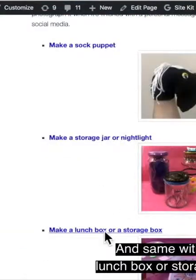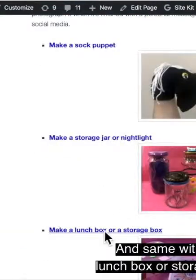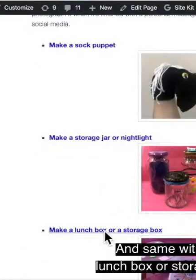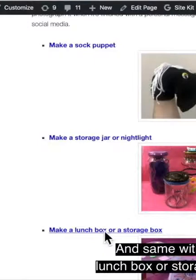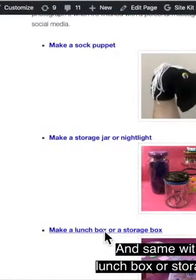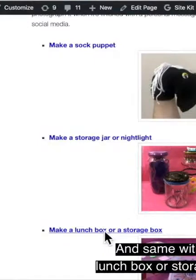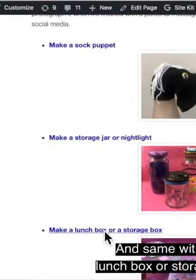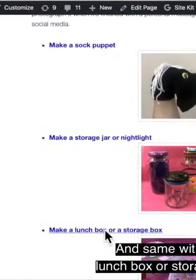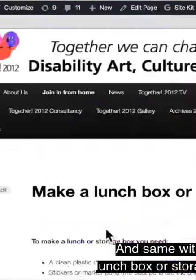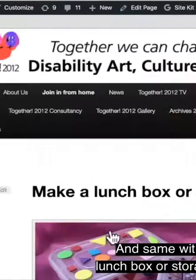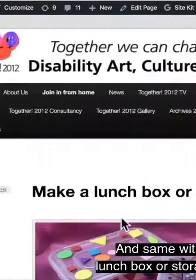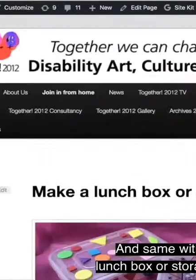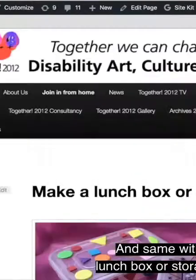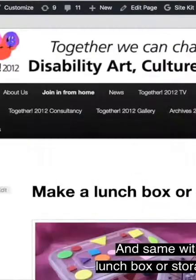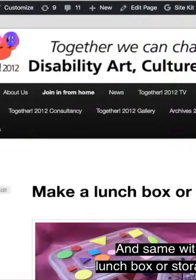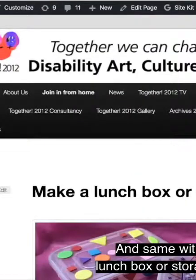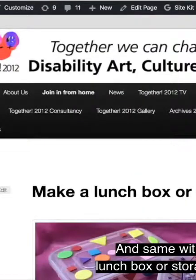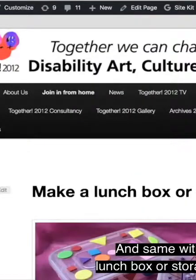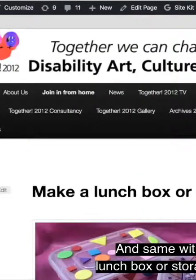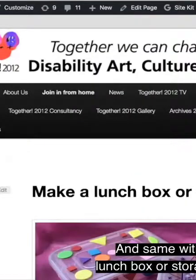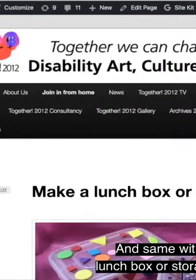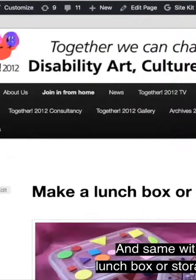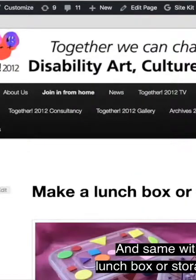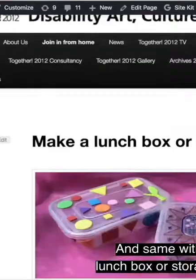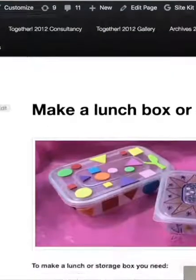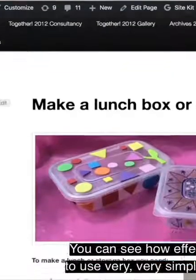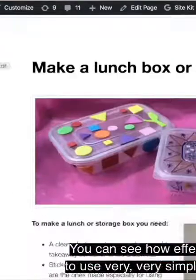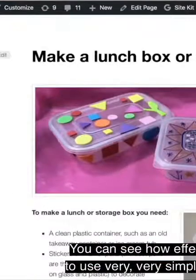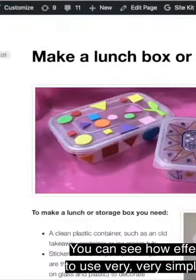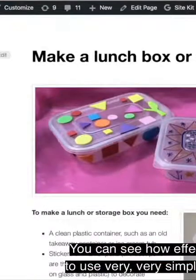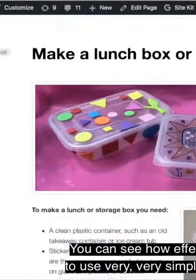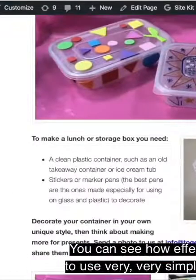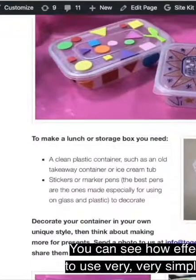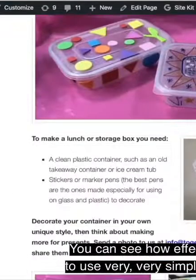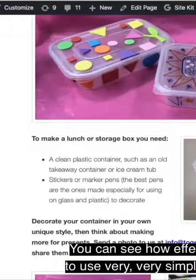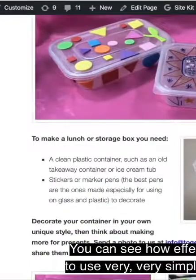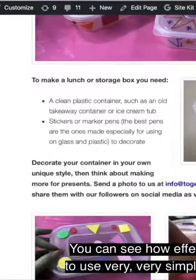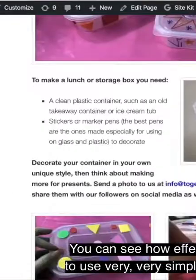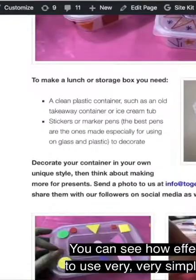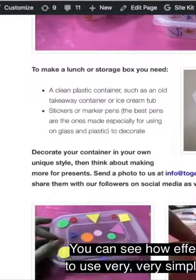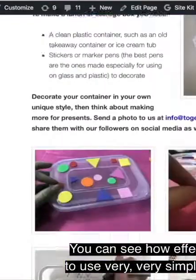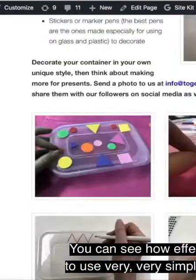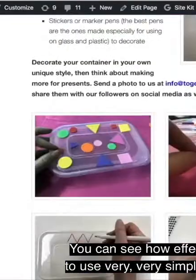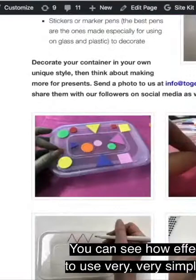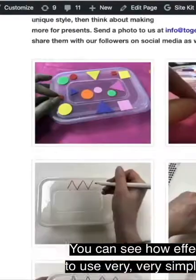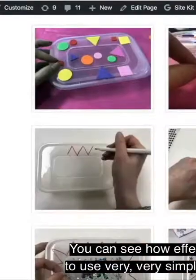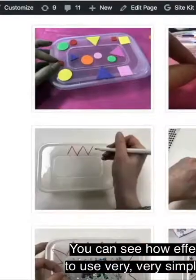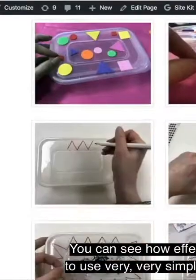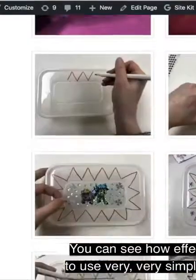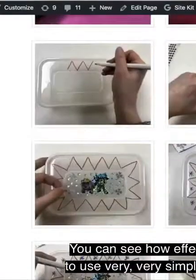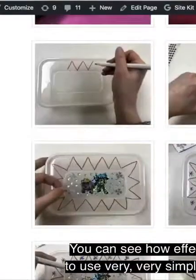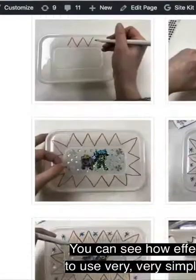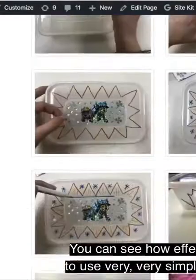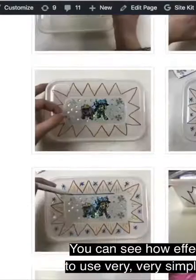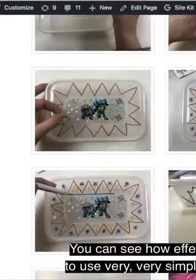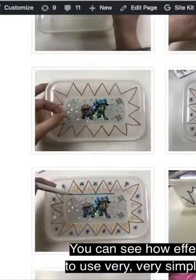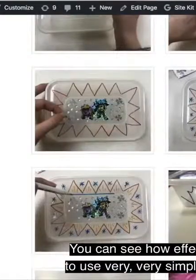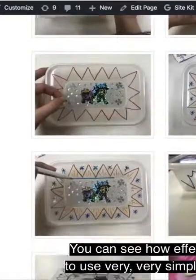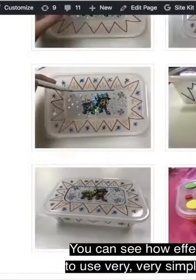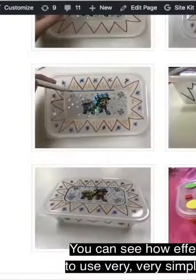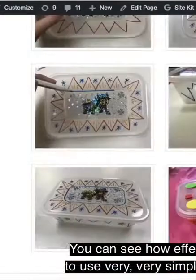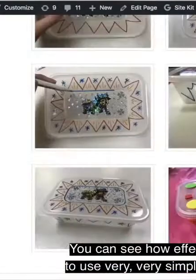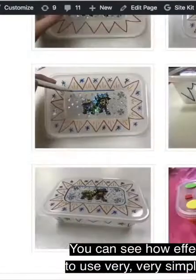And same with the lunchbox or storage box. And you can see how effective it is just to use very, very